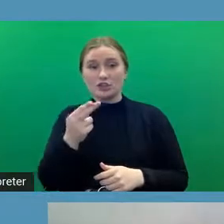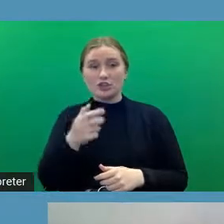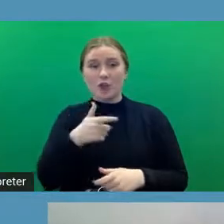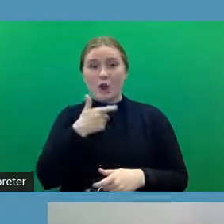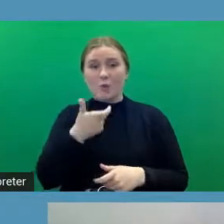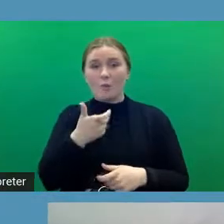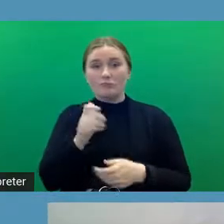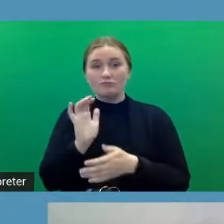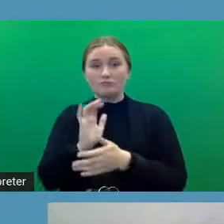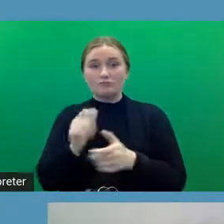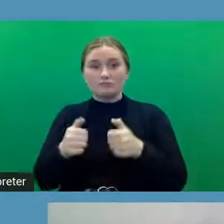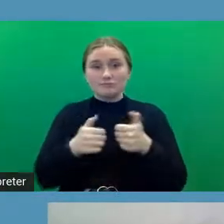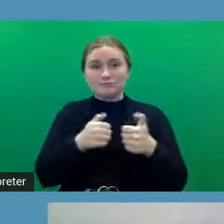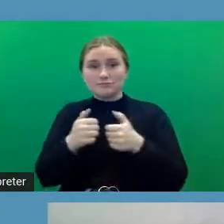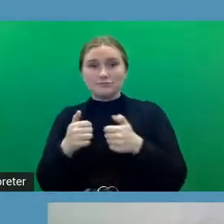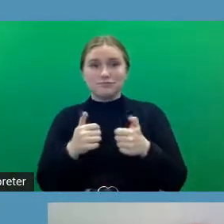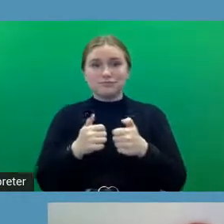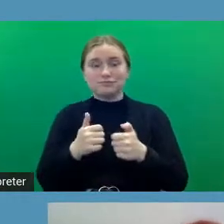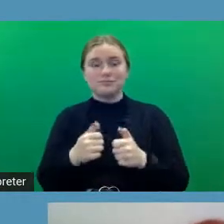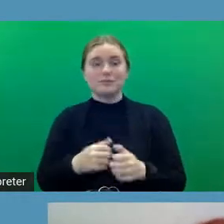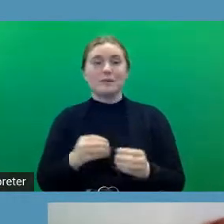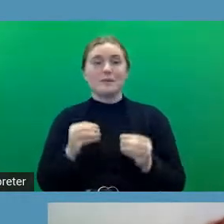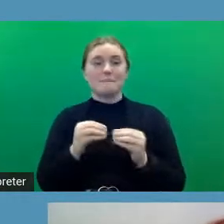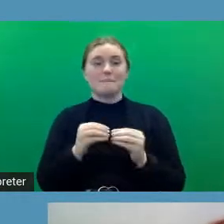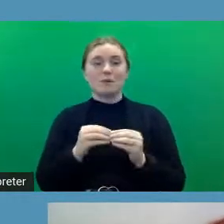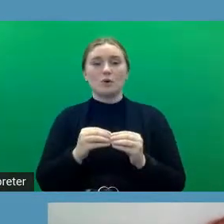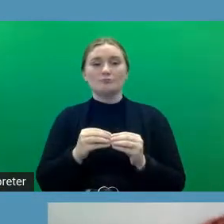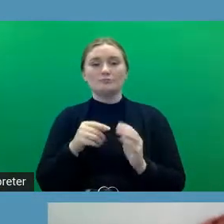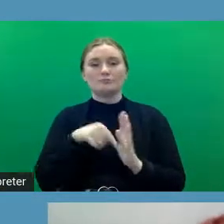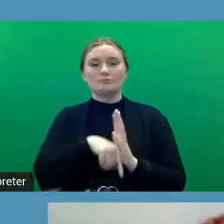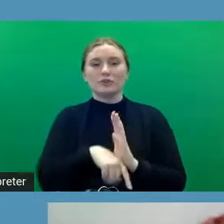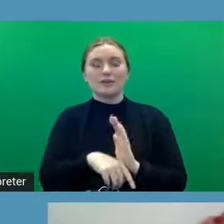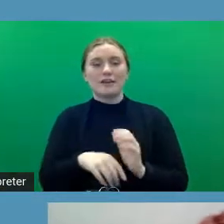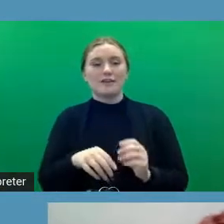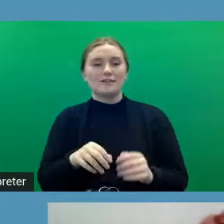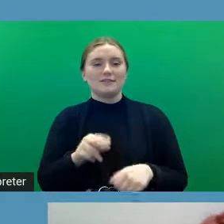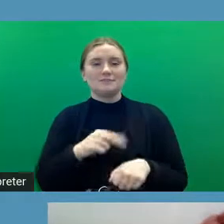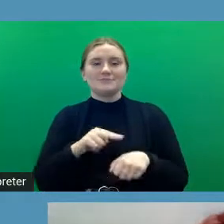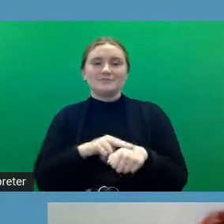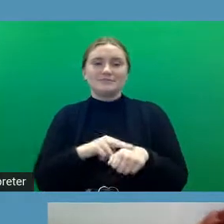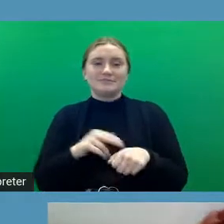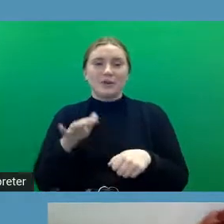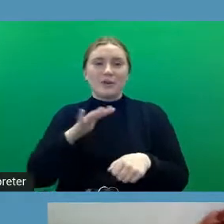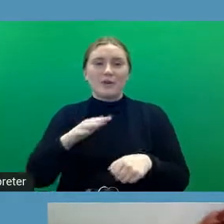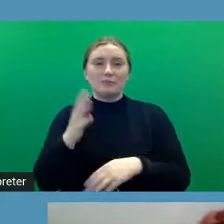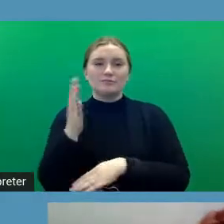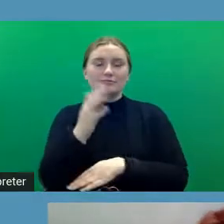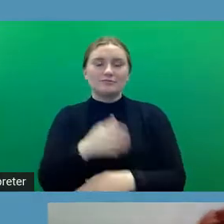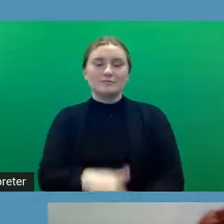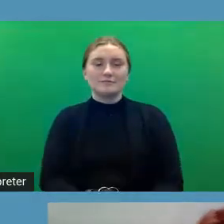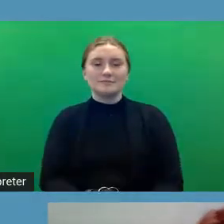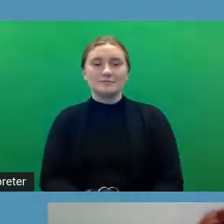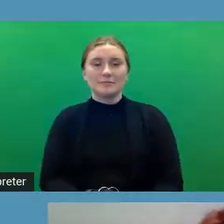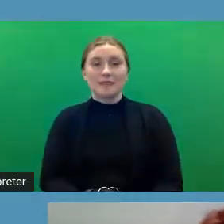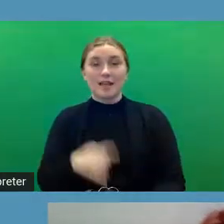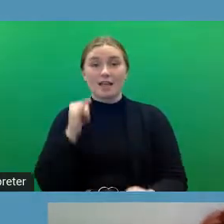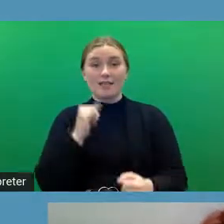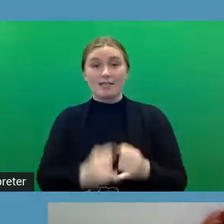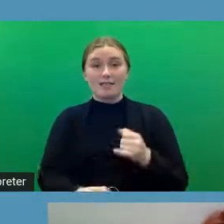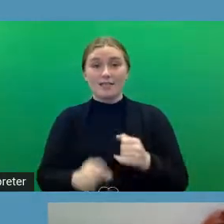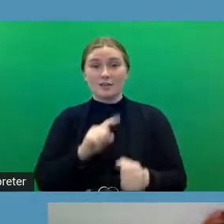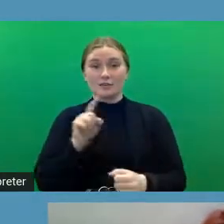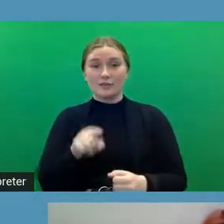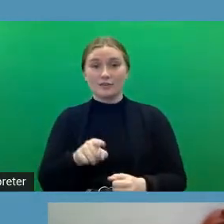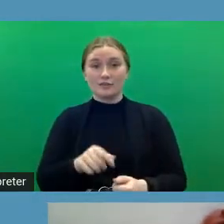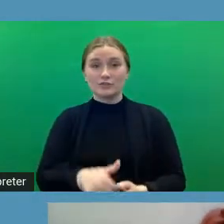about describing nature. Exactly. Okay. And then I think in the interest of time, this will be our final question, but it's, I would address it to